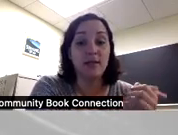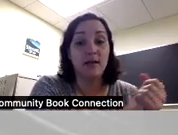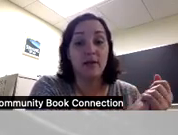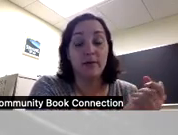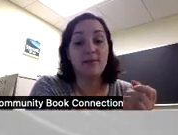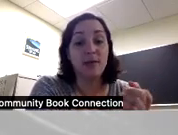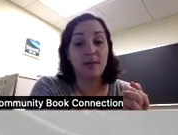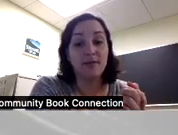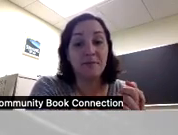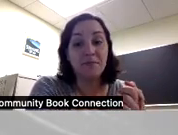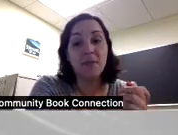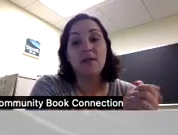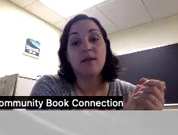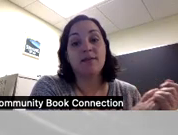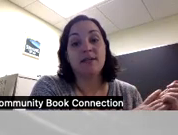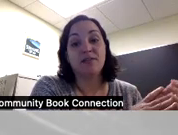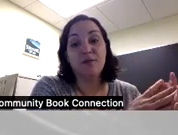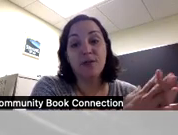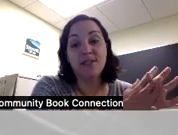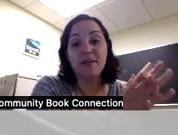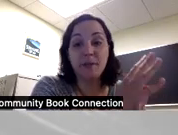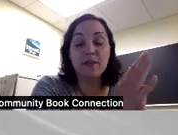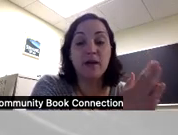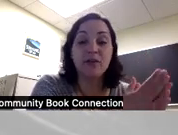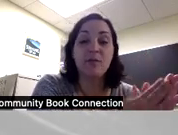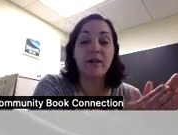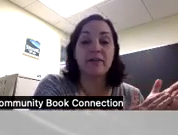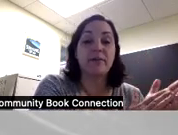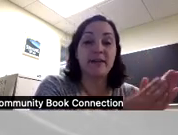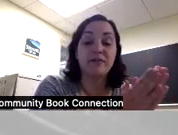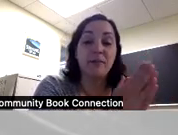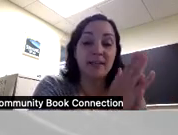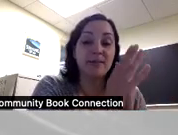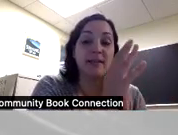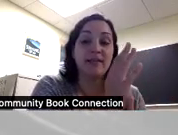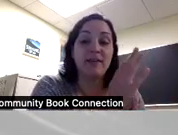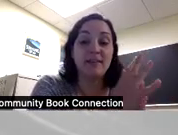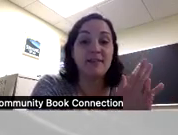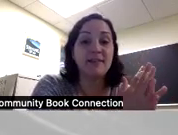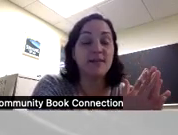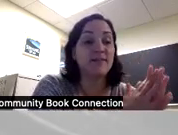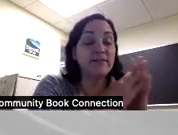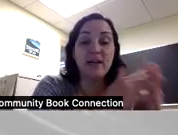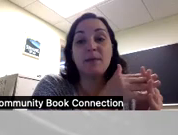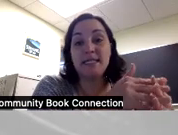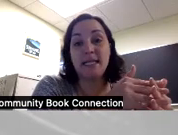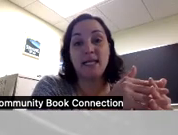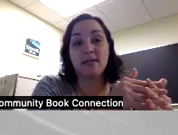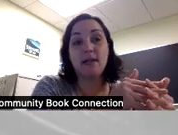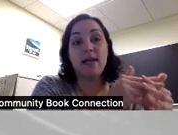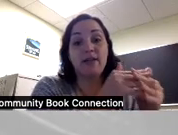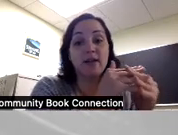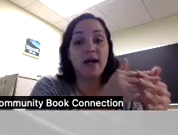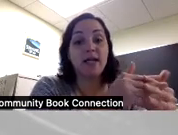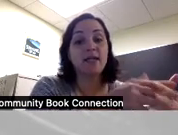on or the experiments. And stage 4 is developing long-term monitoring plans for management and effectiveness, because if it's not